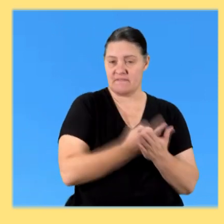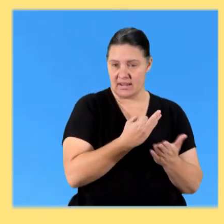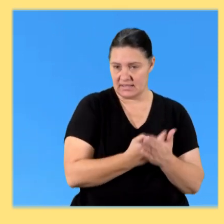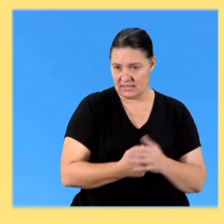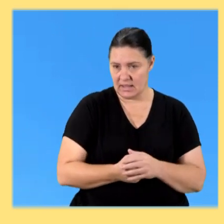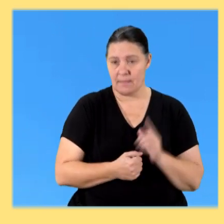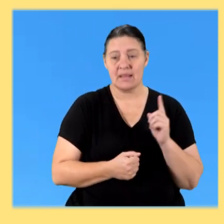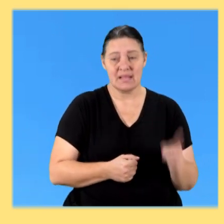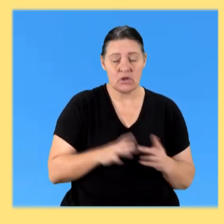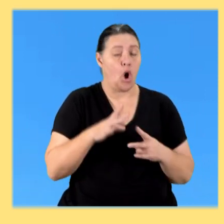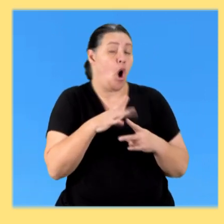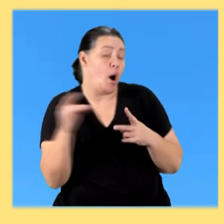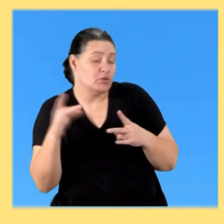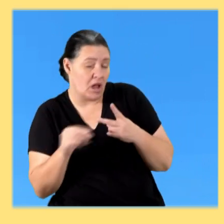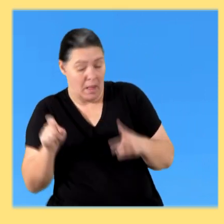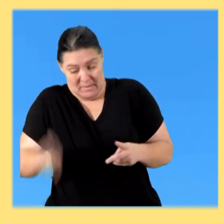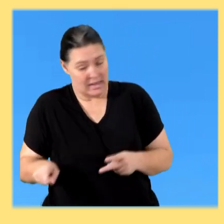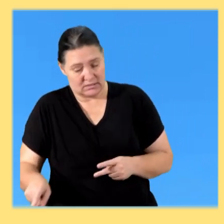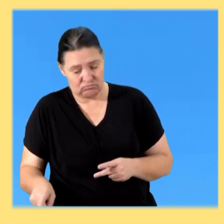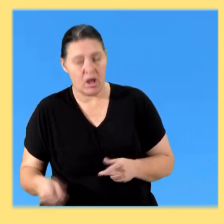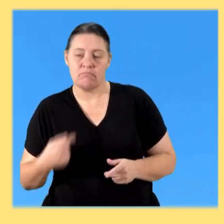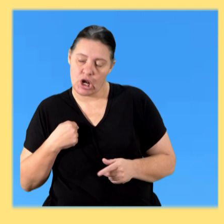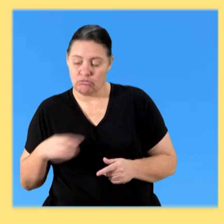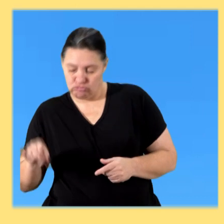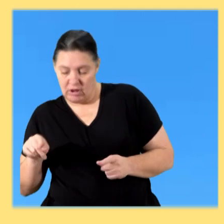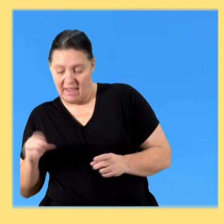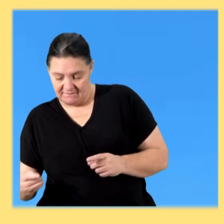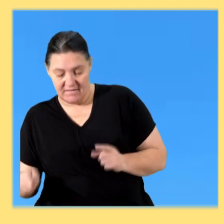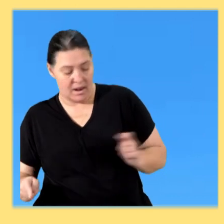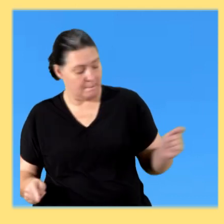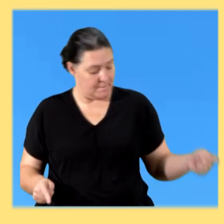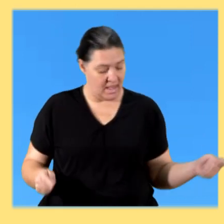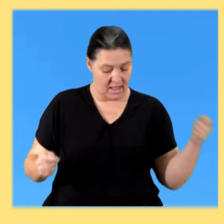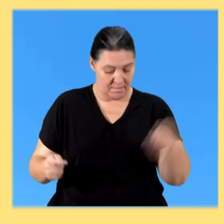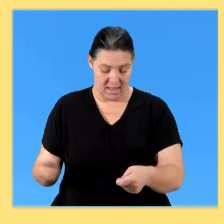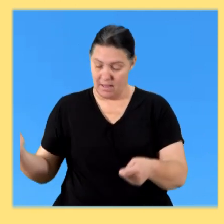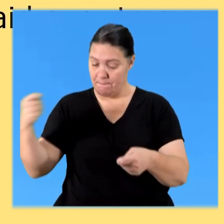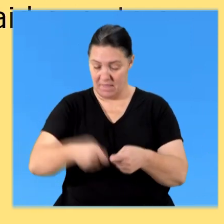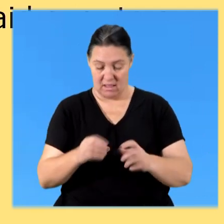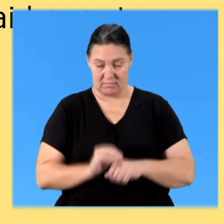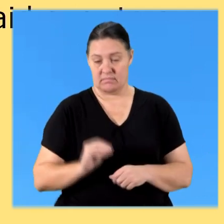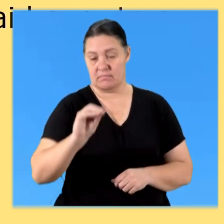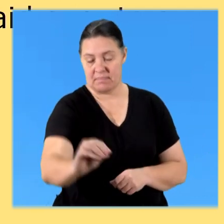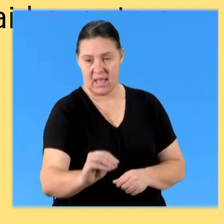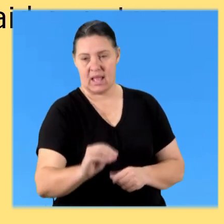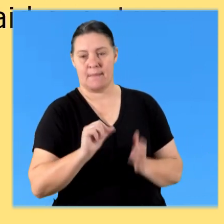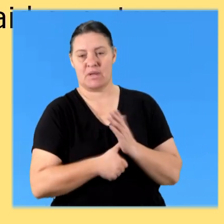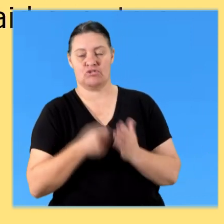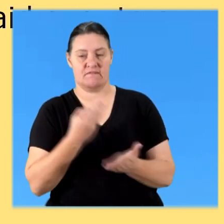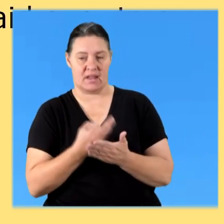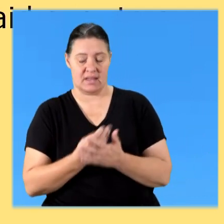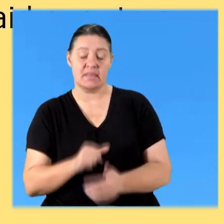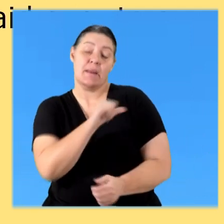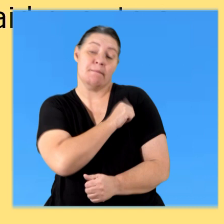fund. However, this one is an optional contribution that is paid over to a specific pension fund. Then we have